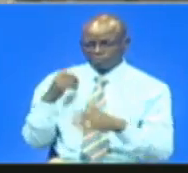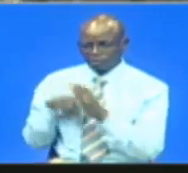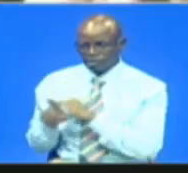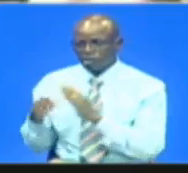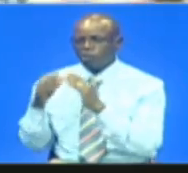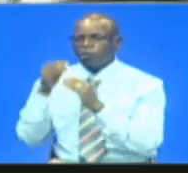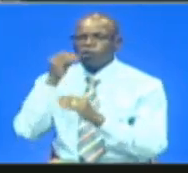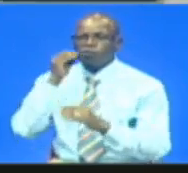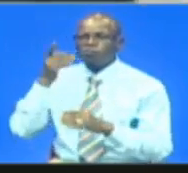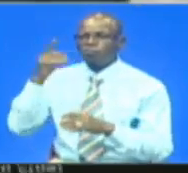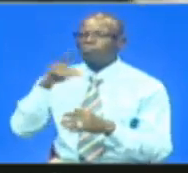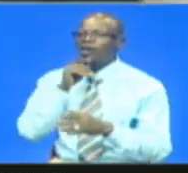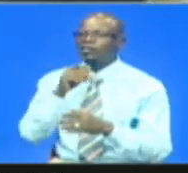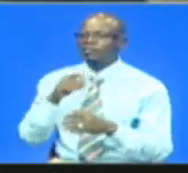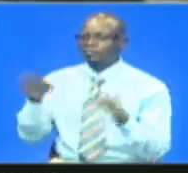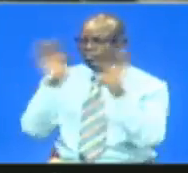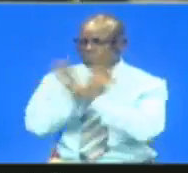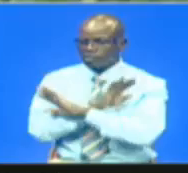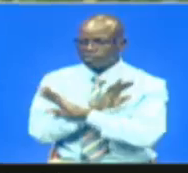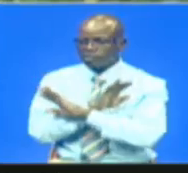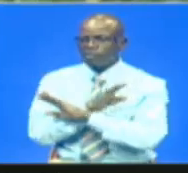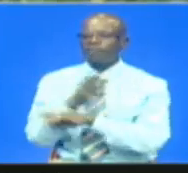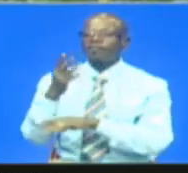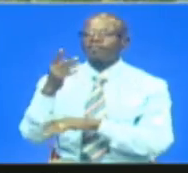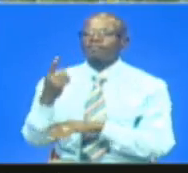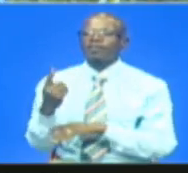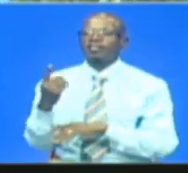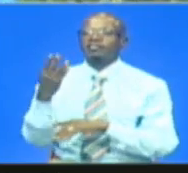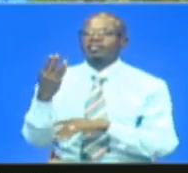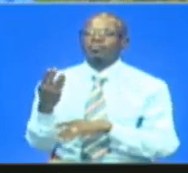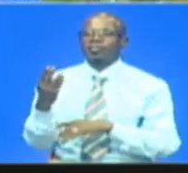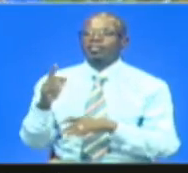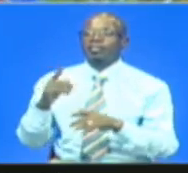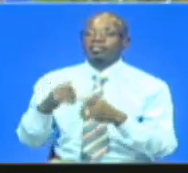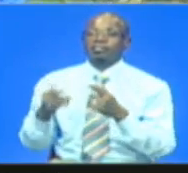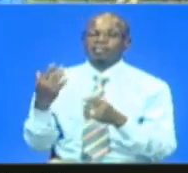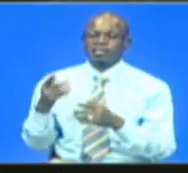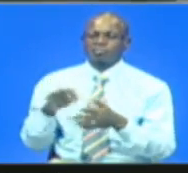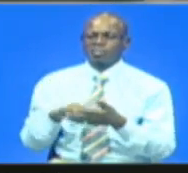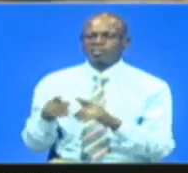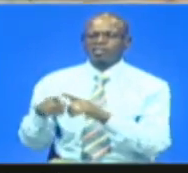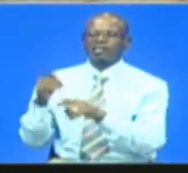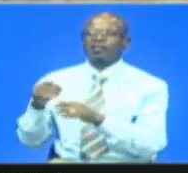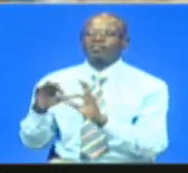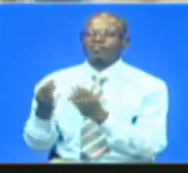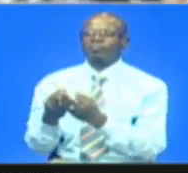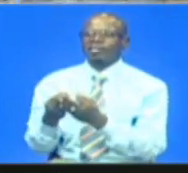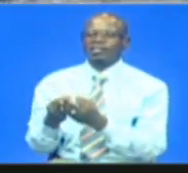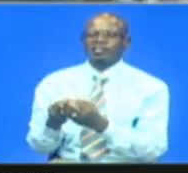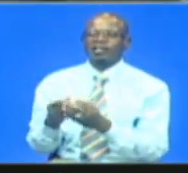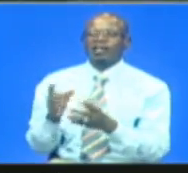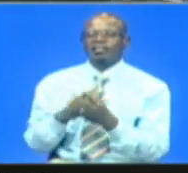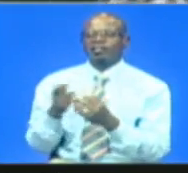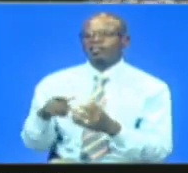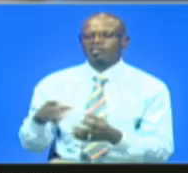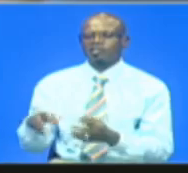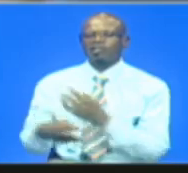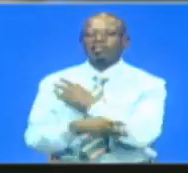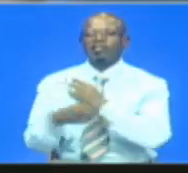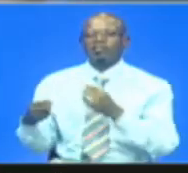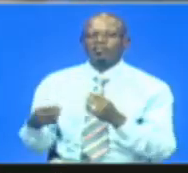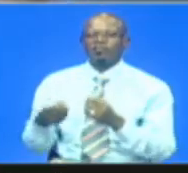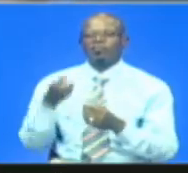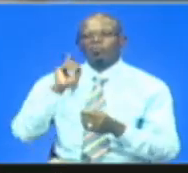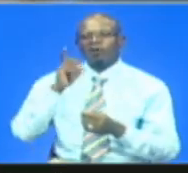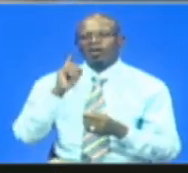County, at night on the 1st of April, killing the family in cold blood before they made away with the woofer, mobile phones